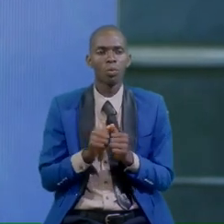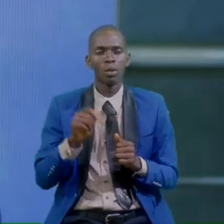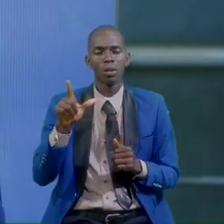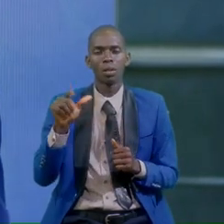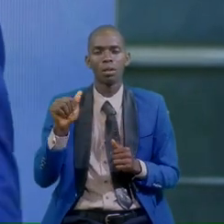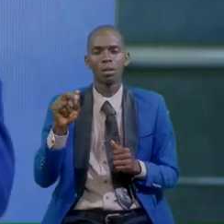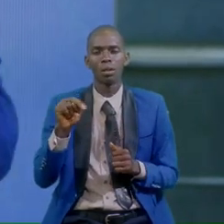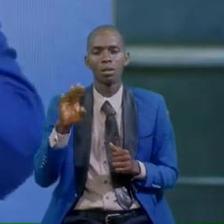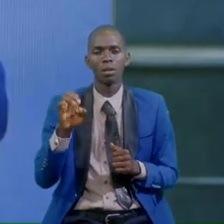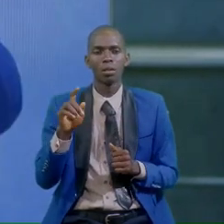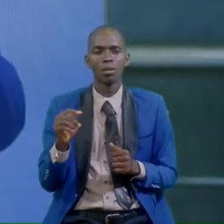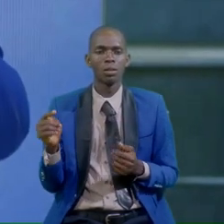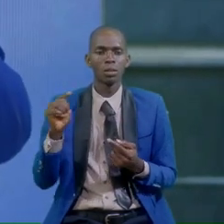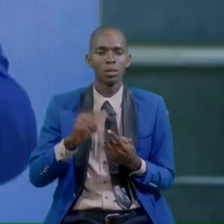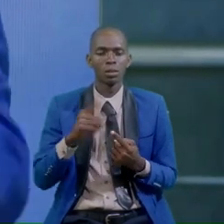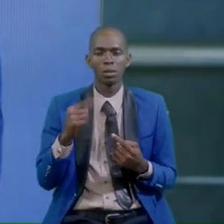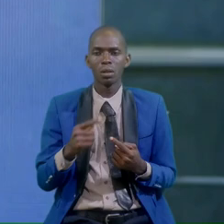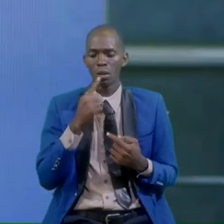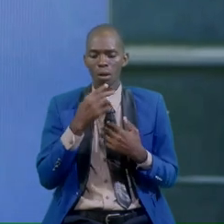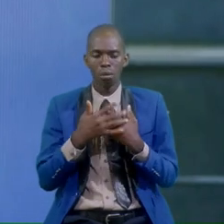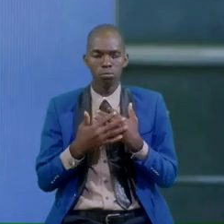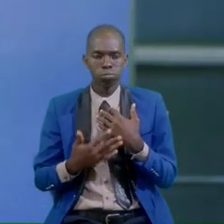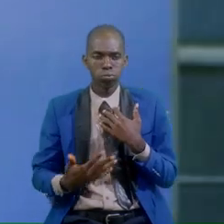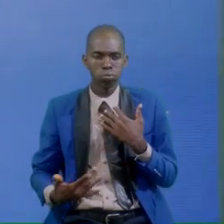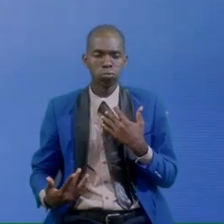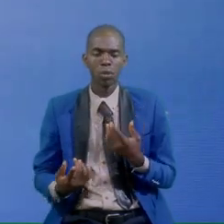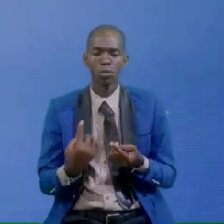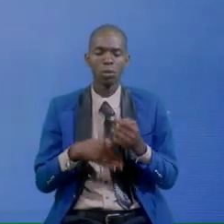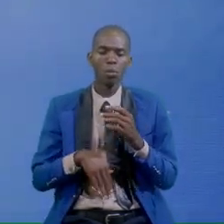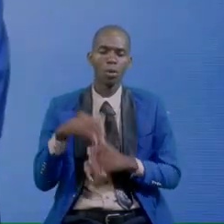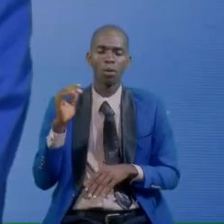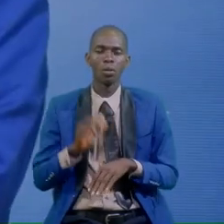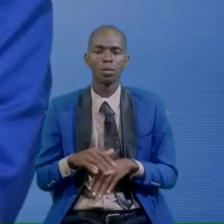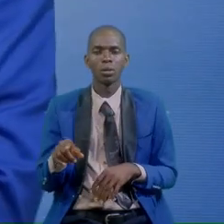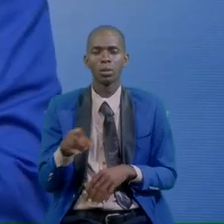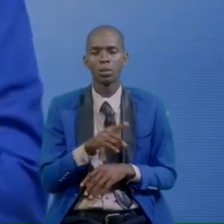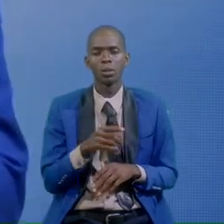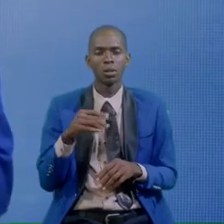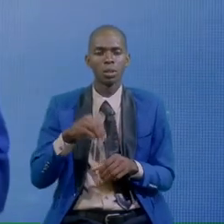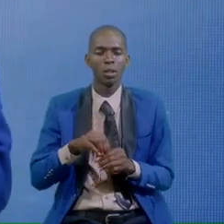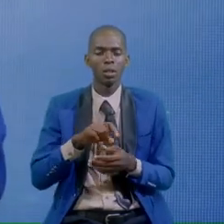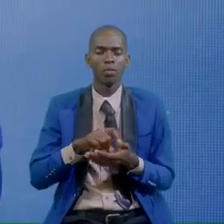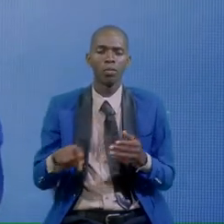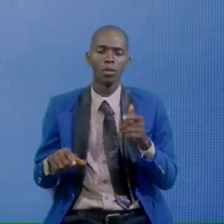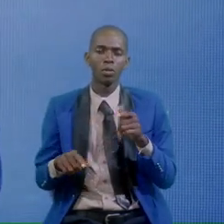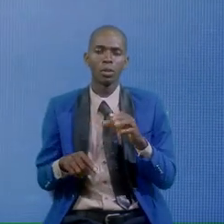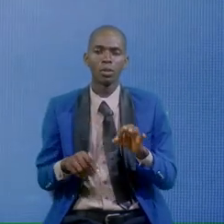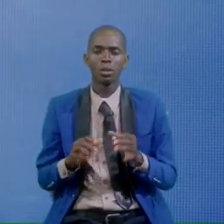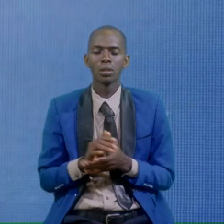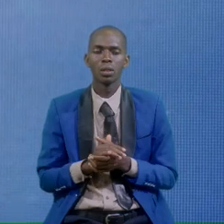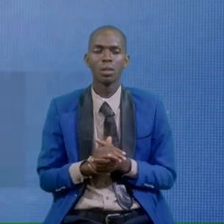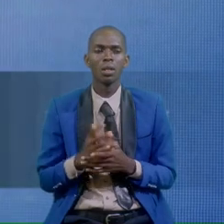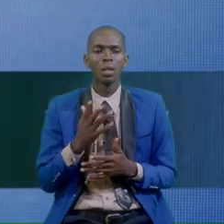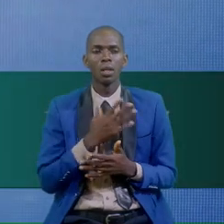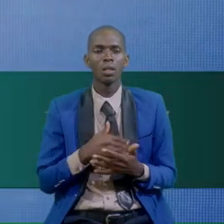till the blood gushed out upon them. Look at verse 29. And it came to